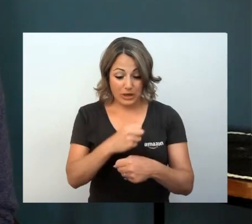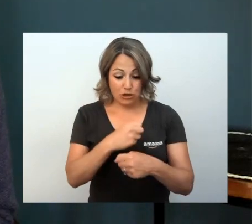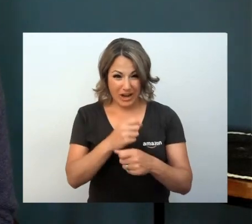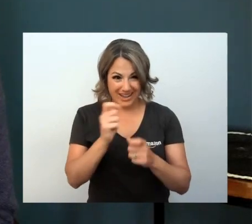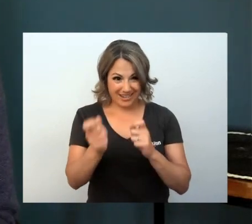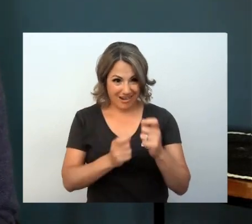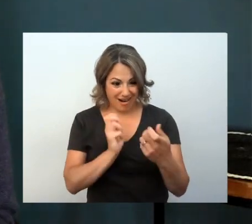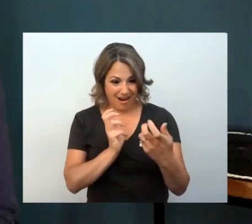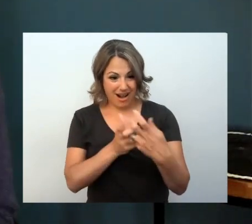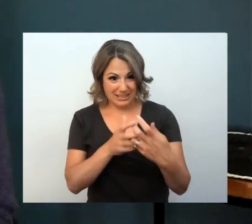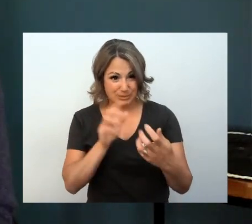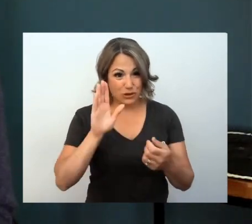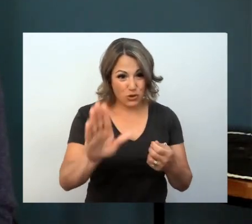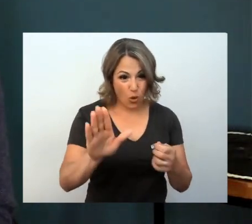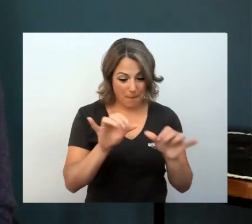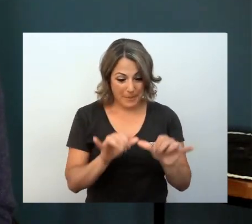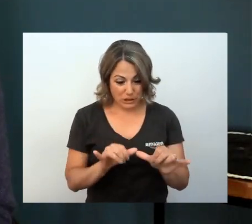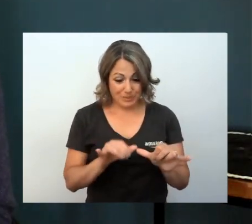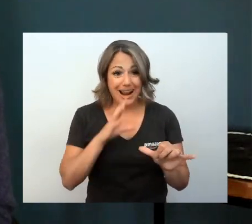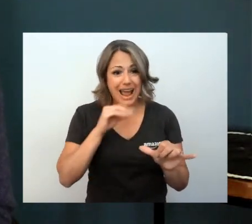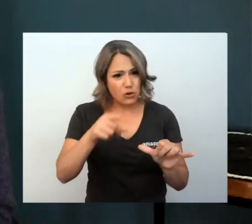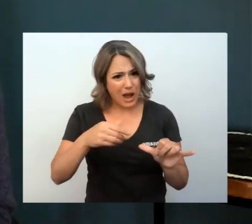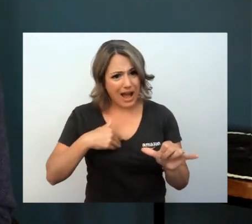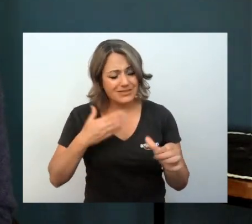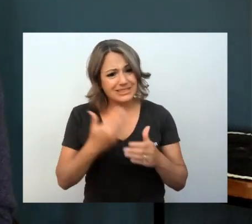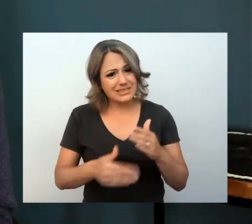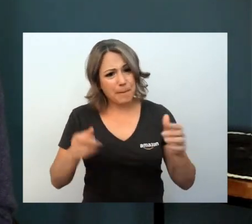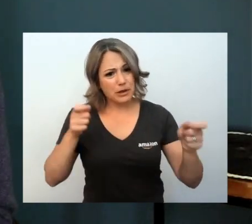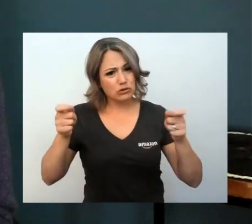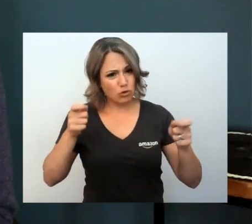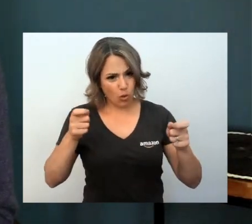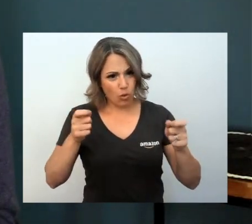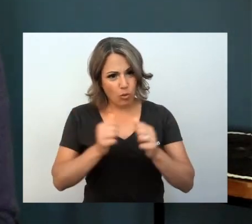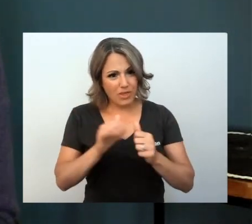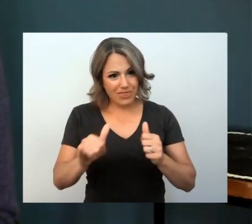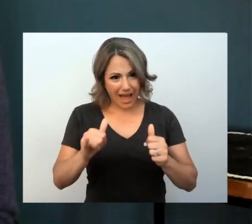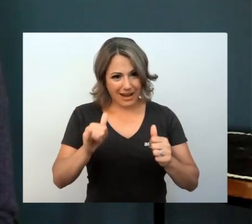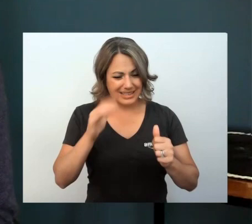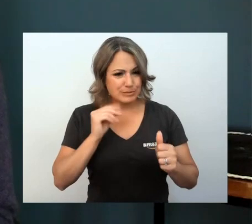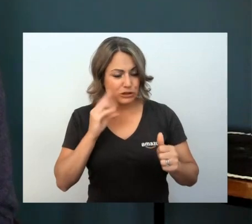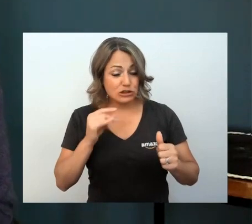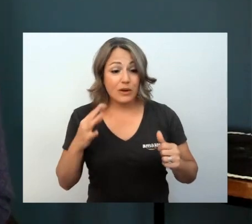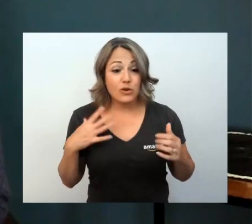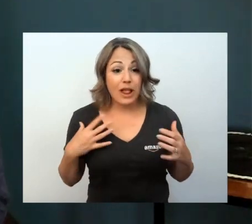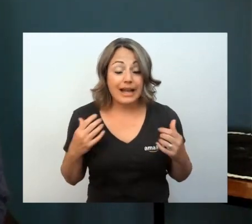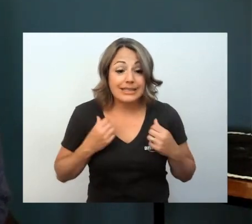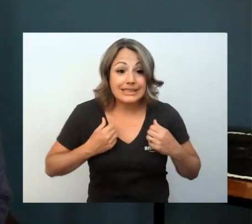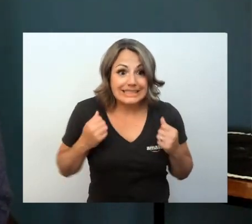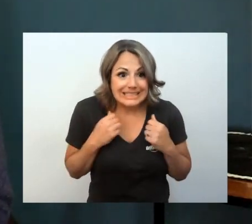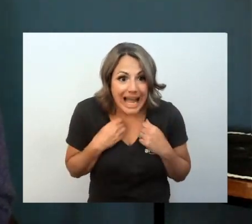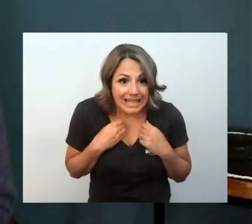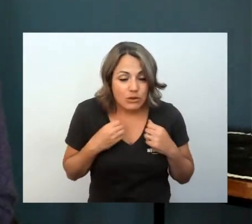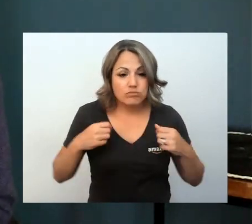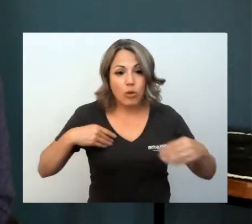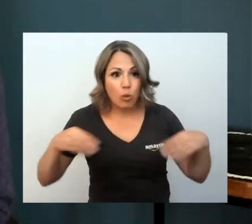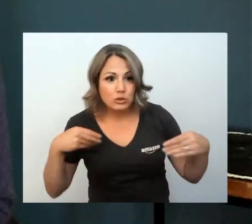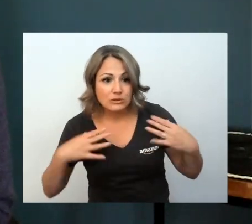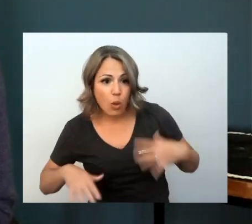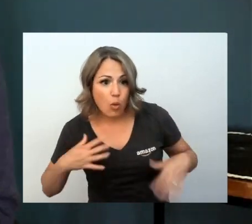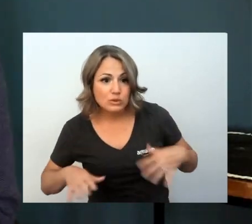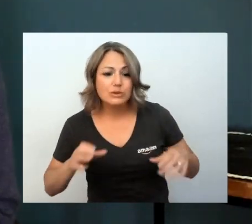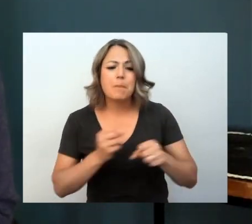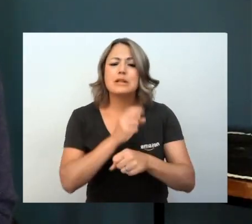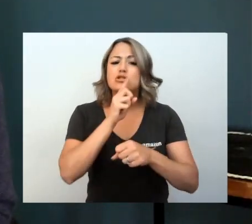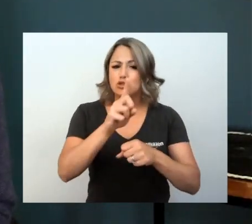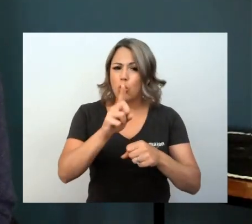custom made to fit your body measurements, but also give you some control over that experience. And so if you like tighter fitting clothes or looser fitting clothes, we're trying to make sure